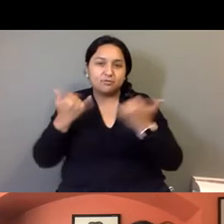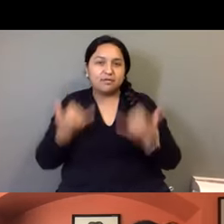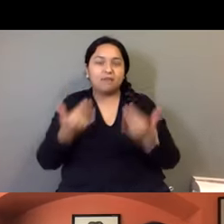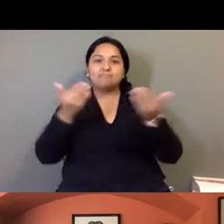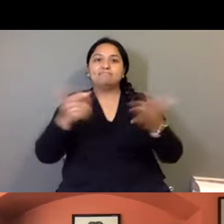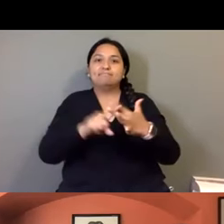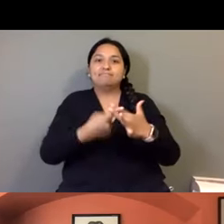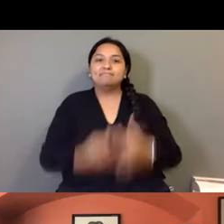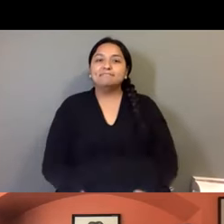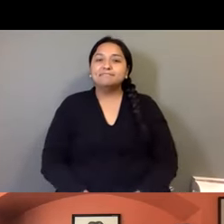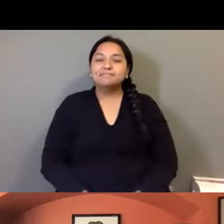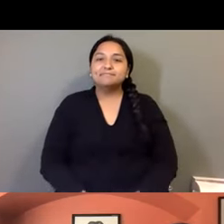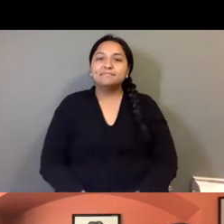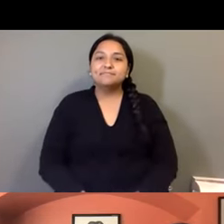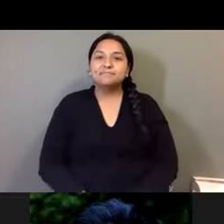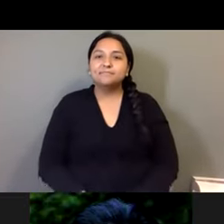about Isha.